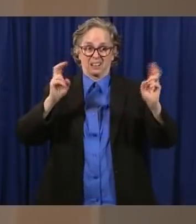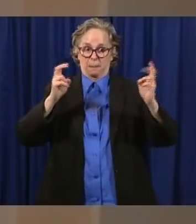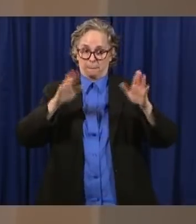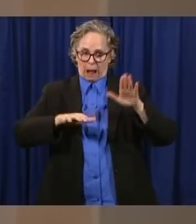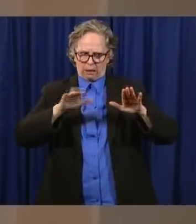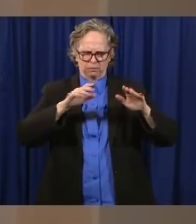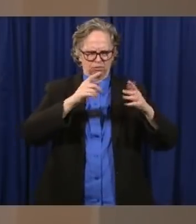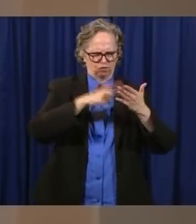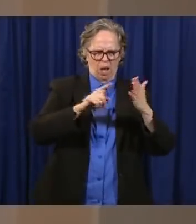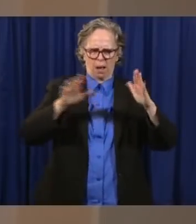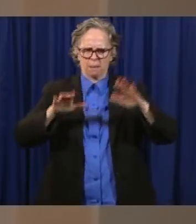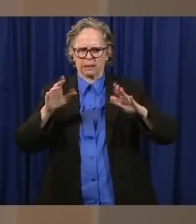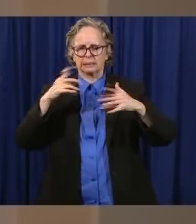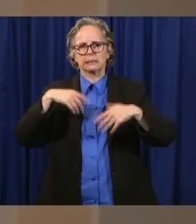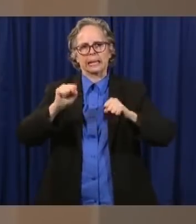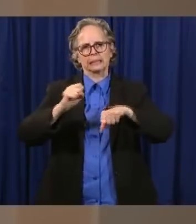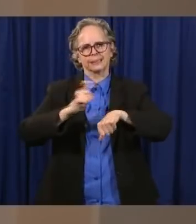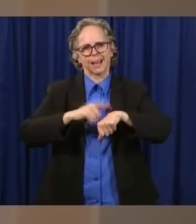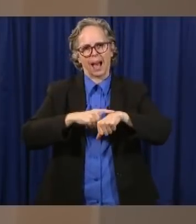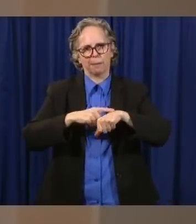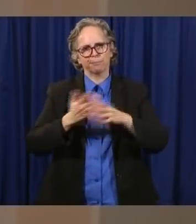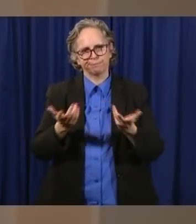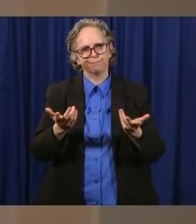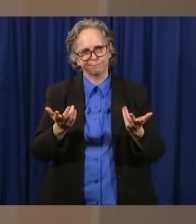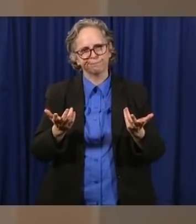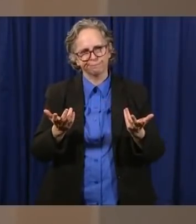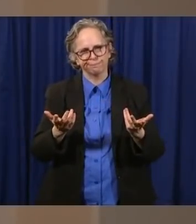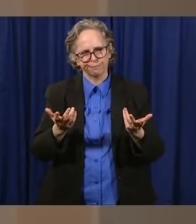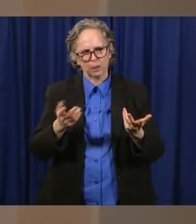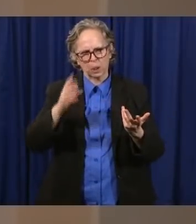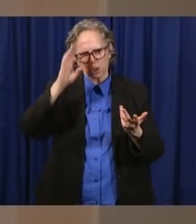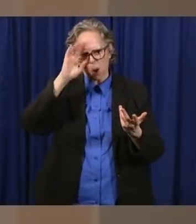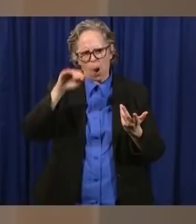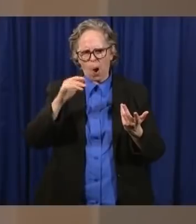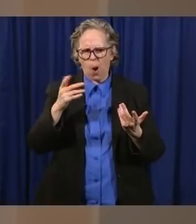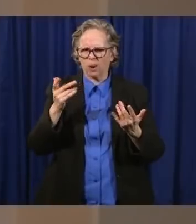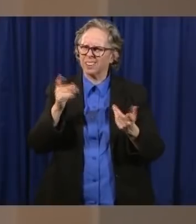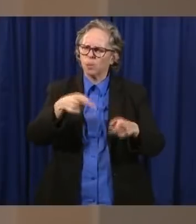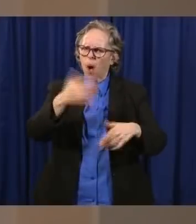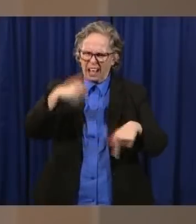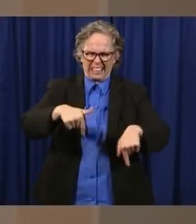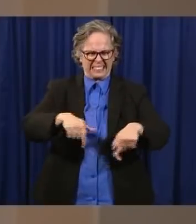This is an extraordinary time, though. There's no doubt about that.